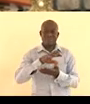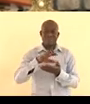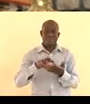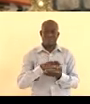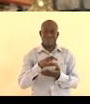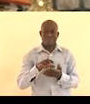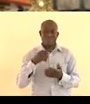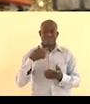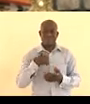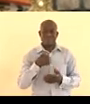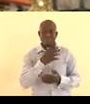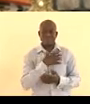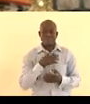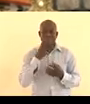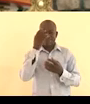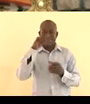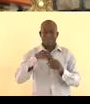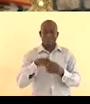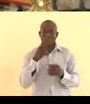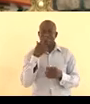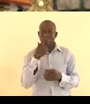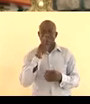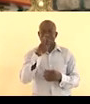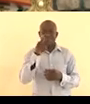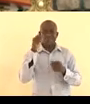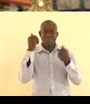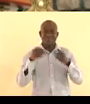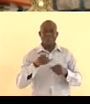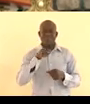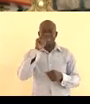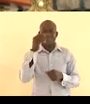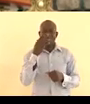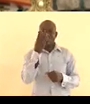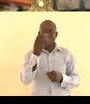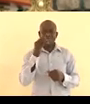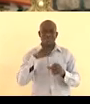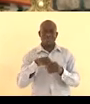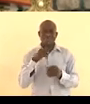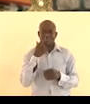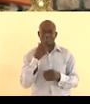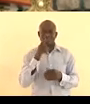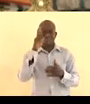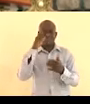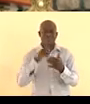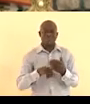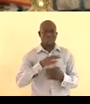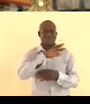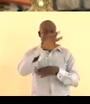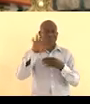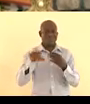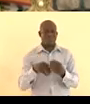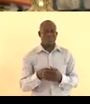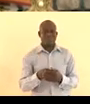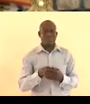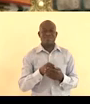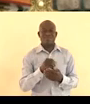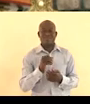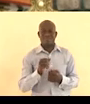Me, I speak in tongues. You can't speak in tongues. And Paul was saying, what's all this